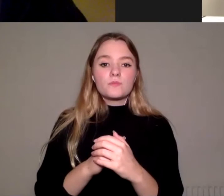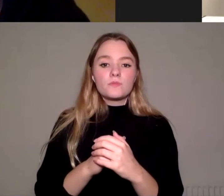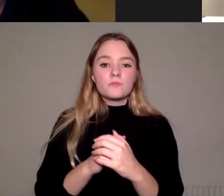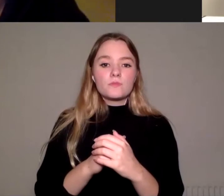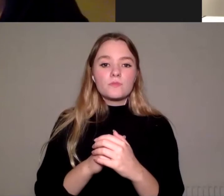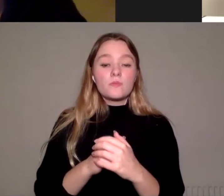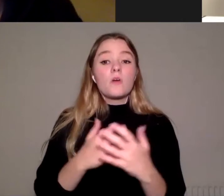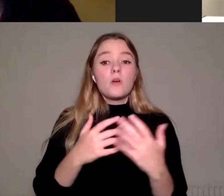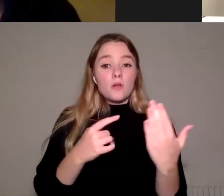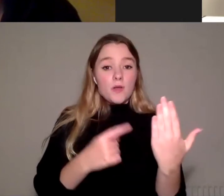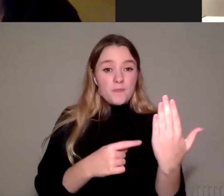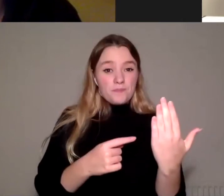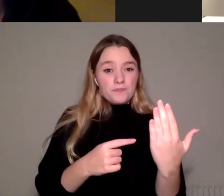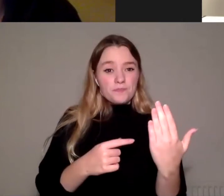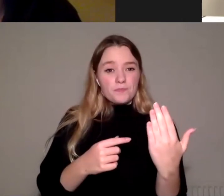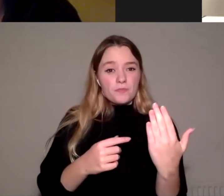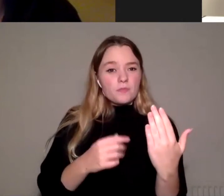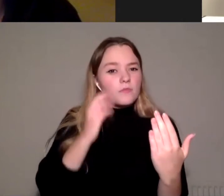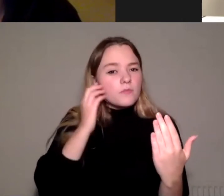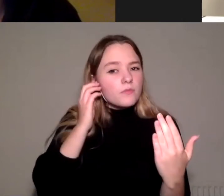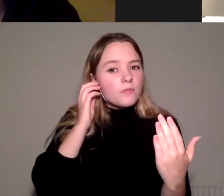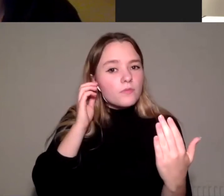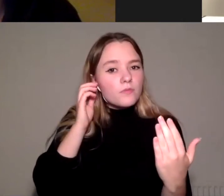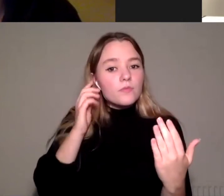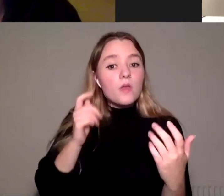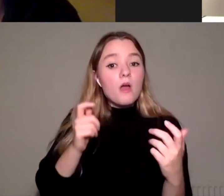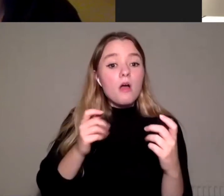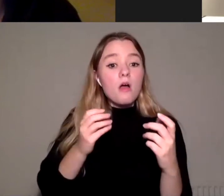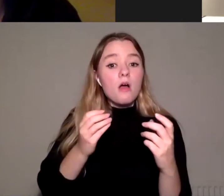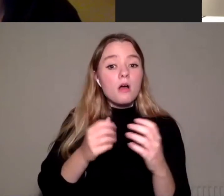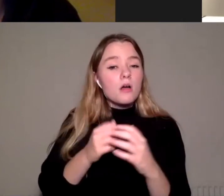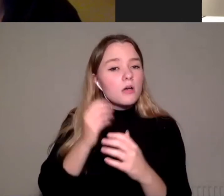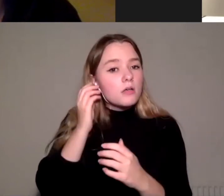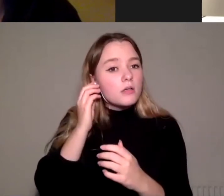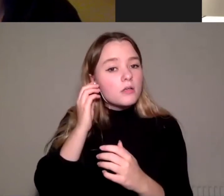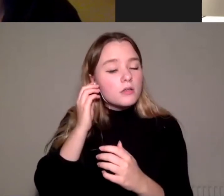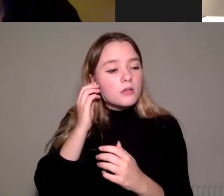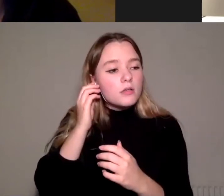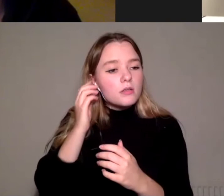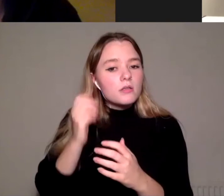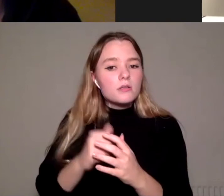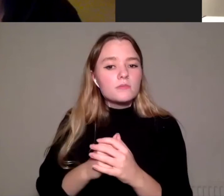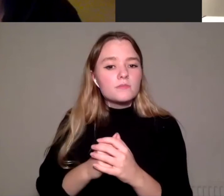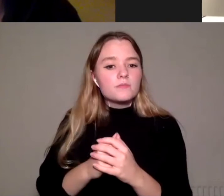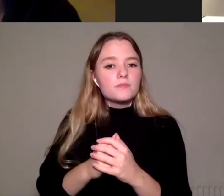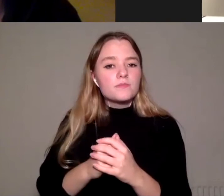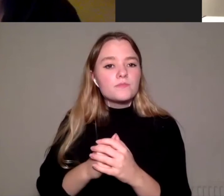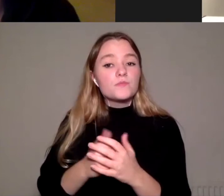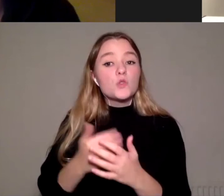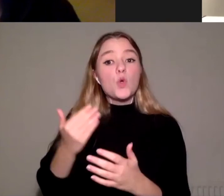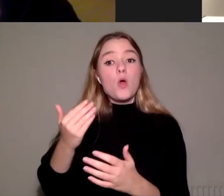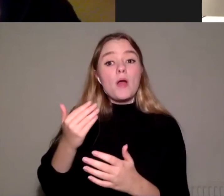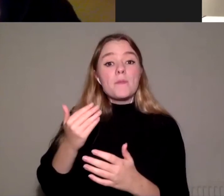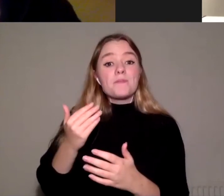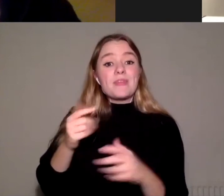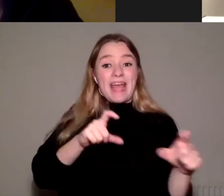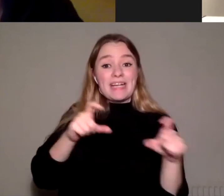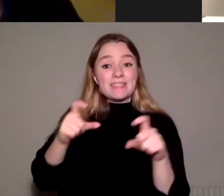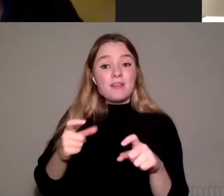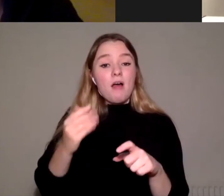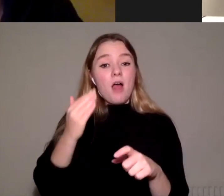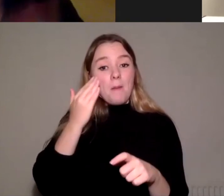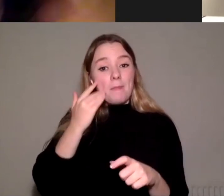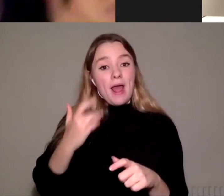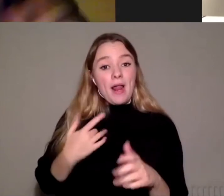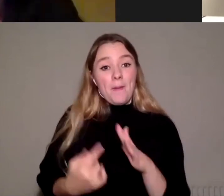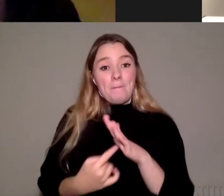I? Okay, so many of us leave messages, videos in the Exeter Black Lives Matter Facebook group, which